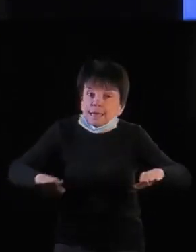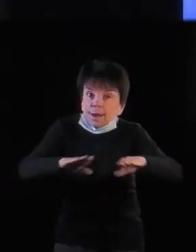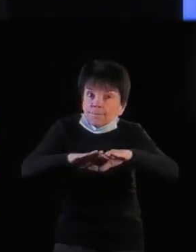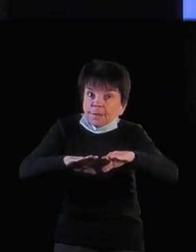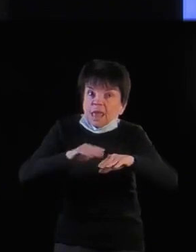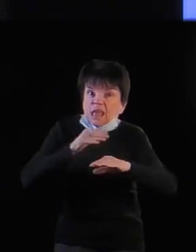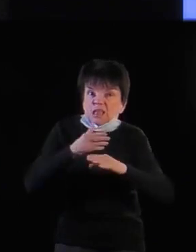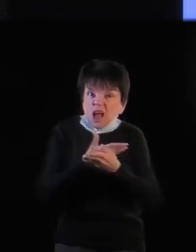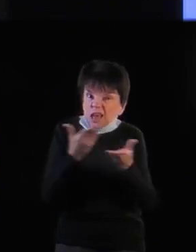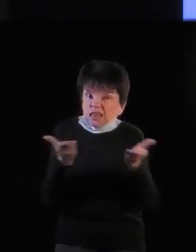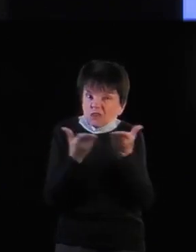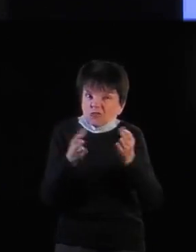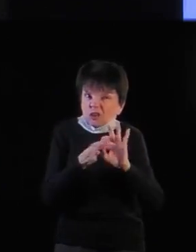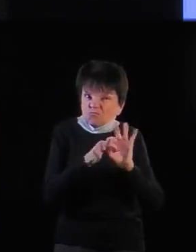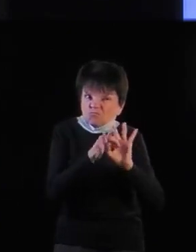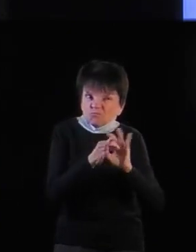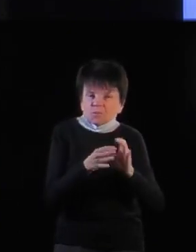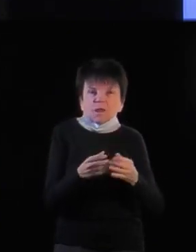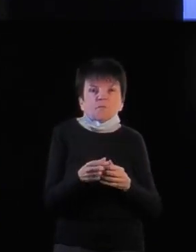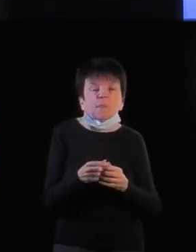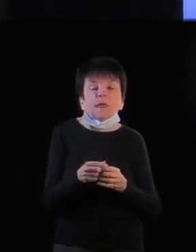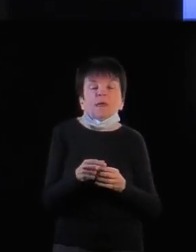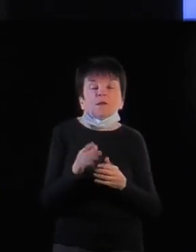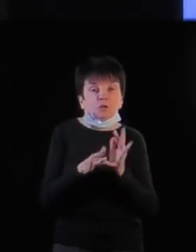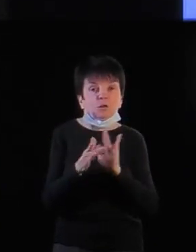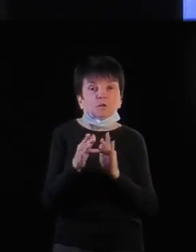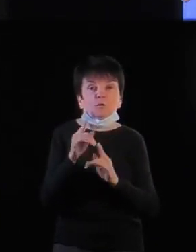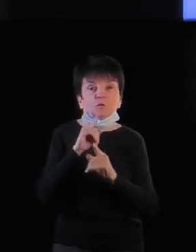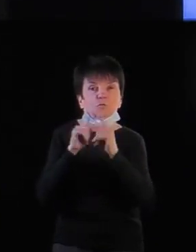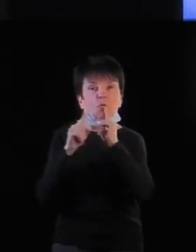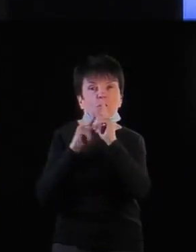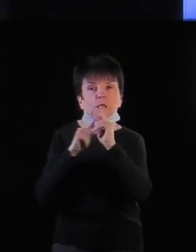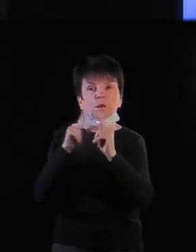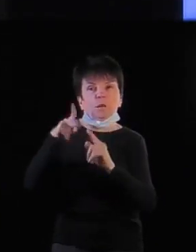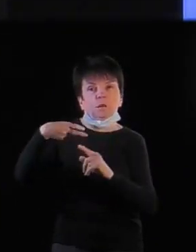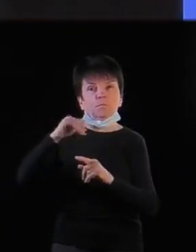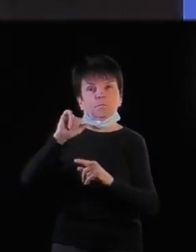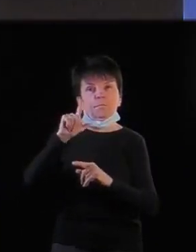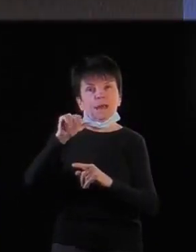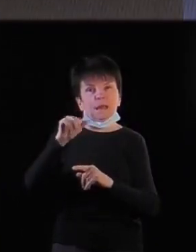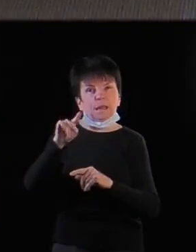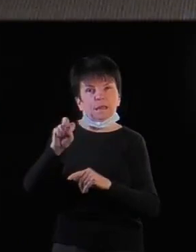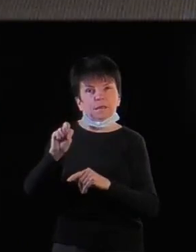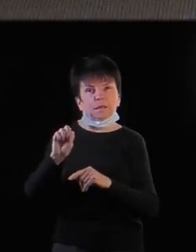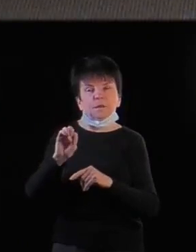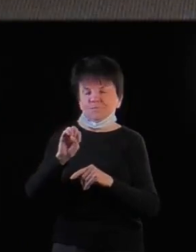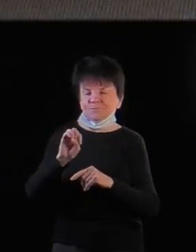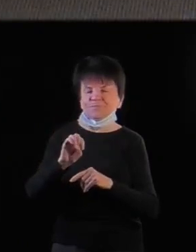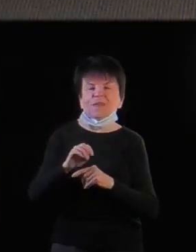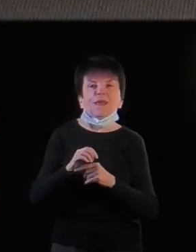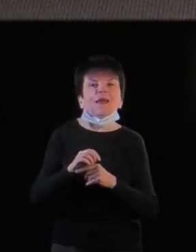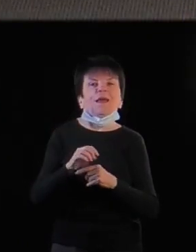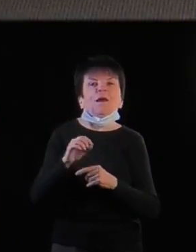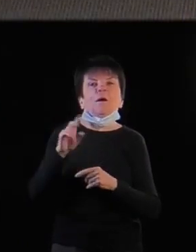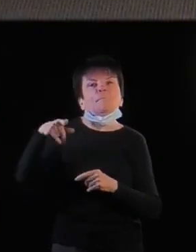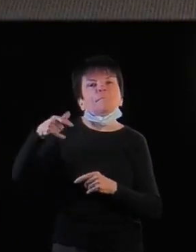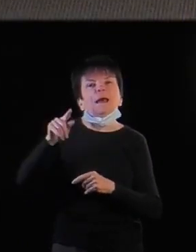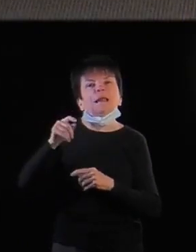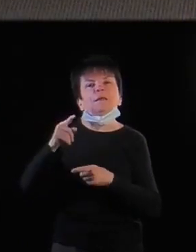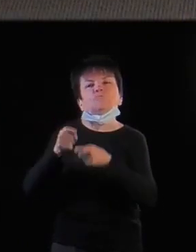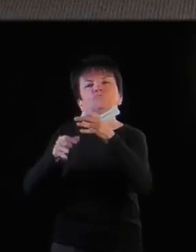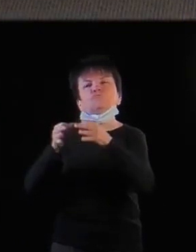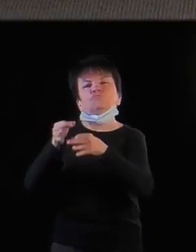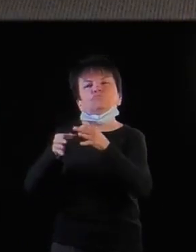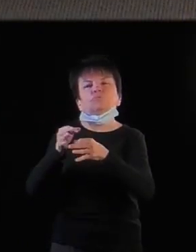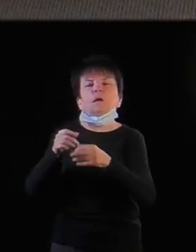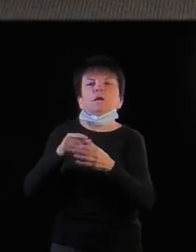was talking to Pilate, as Pilate had him on trial. My kingdom is not of this world.